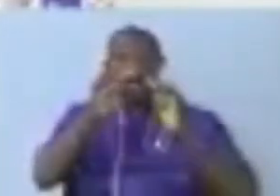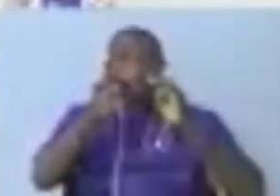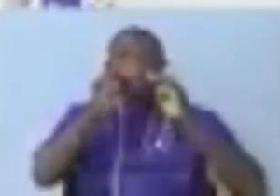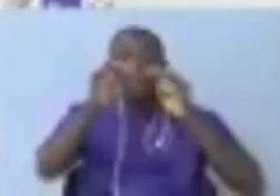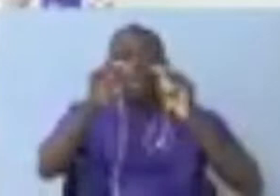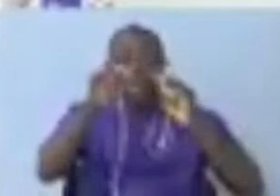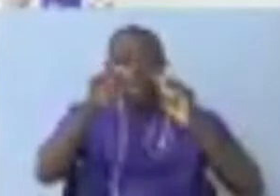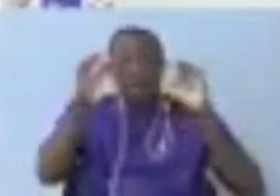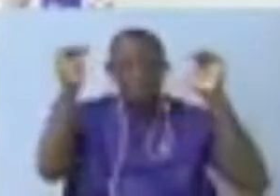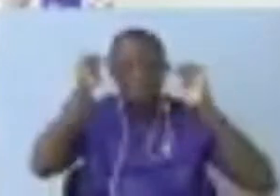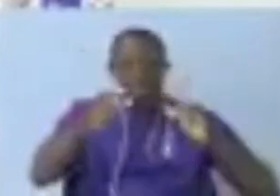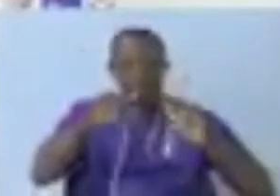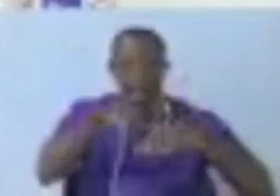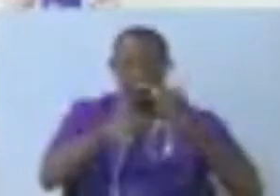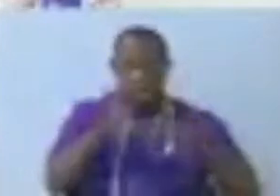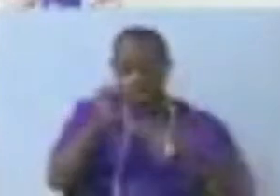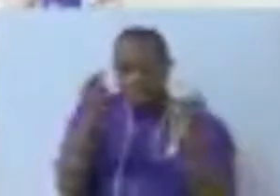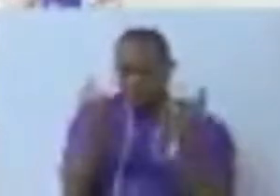Well,